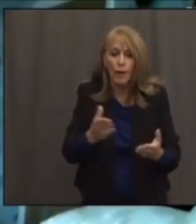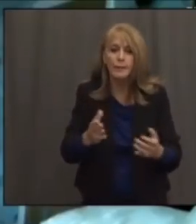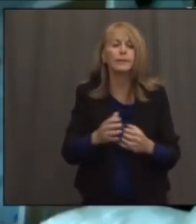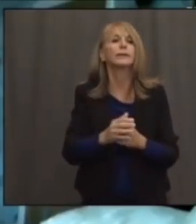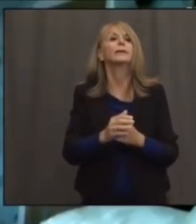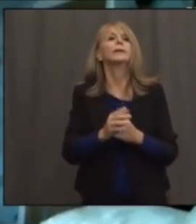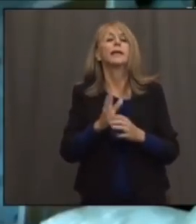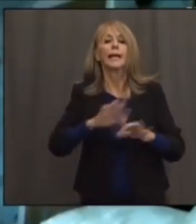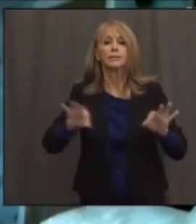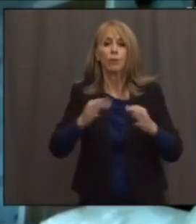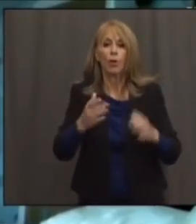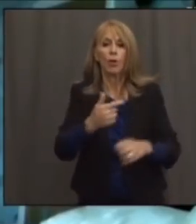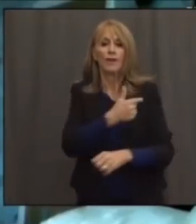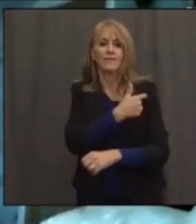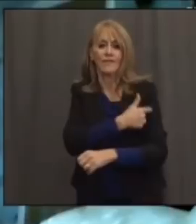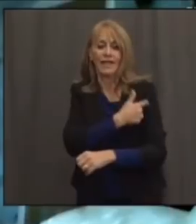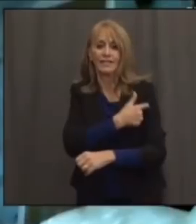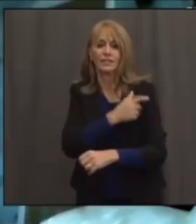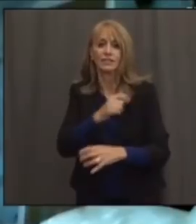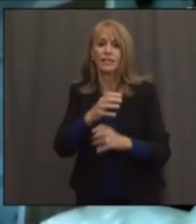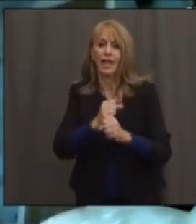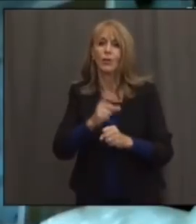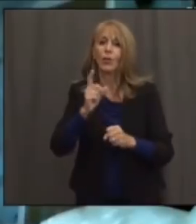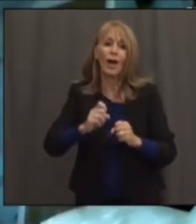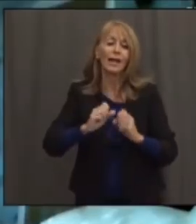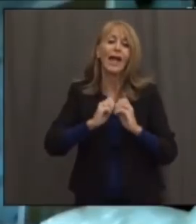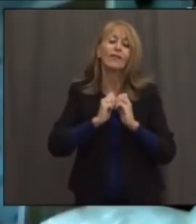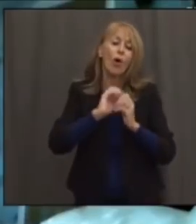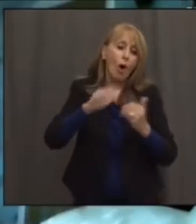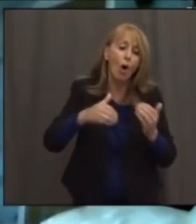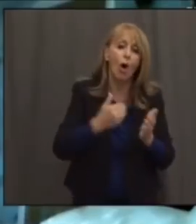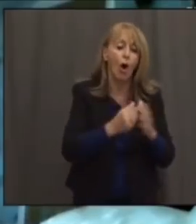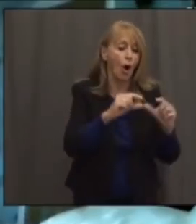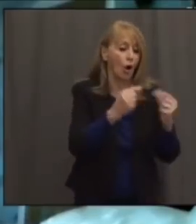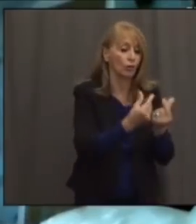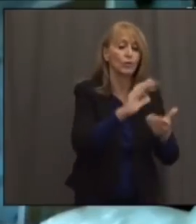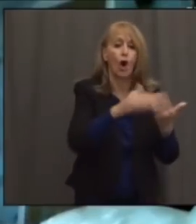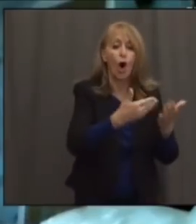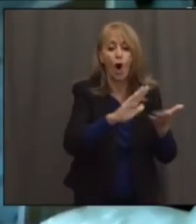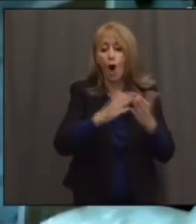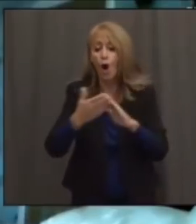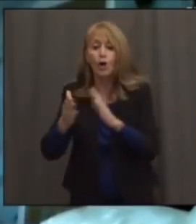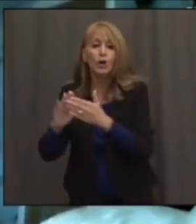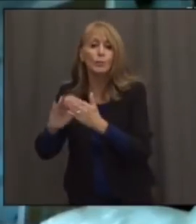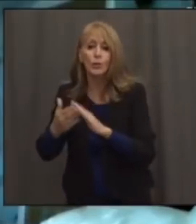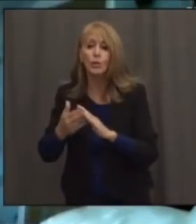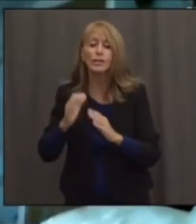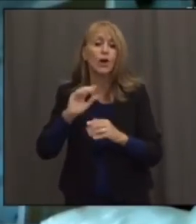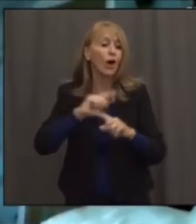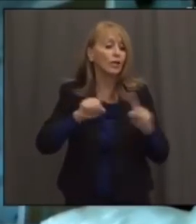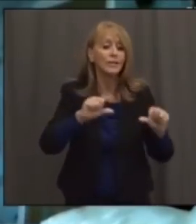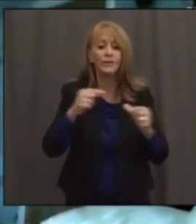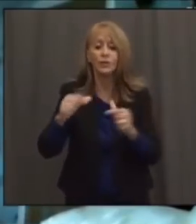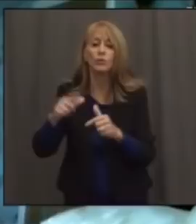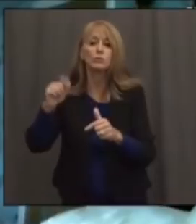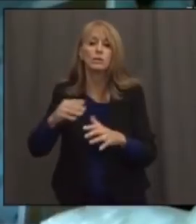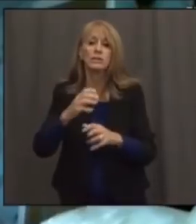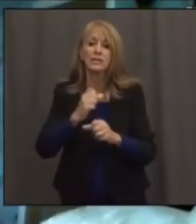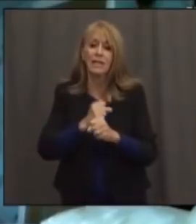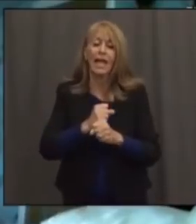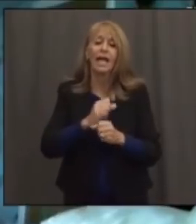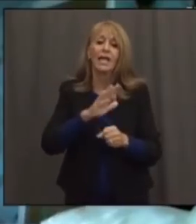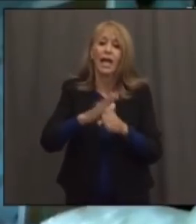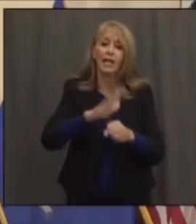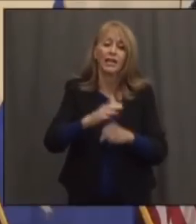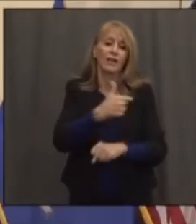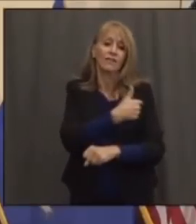vaccination out to people, and we need to get good coverage in all segments, all communities of our population.